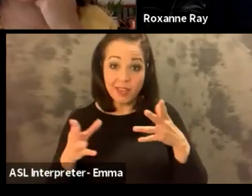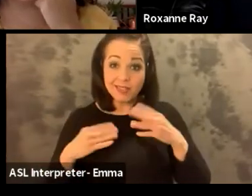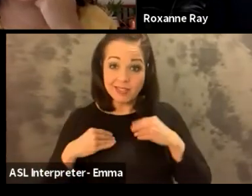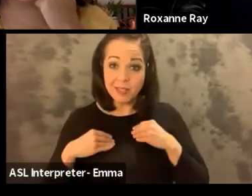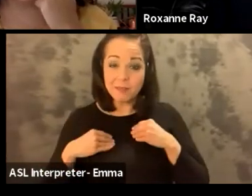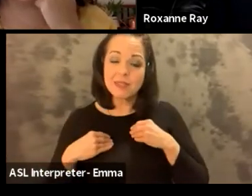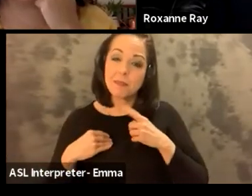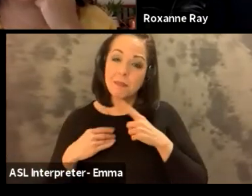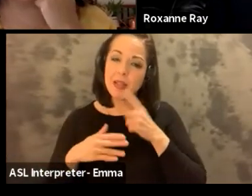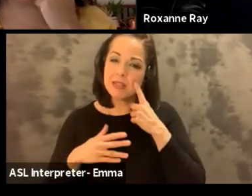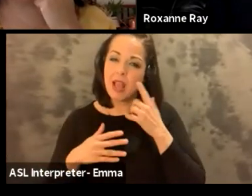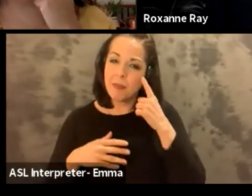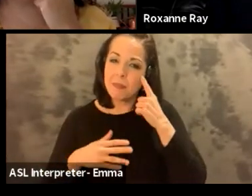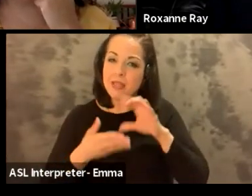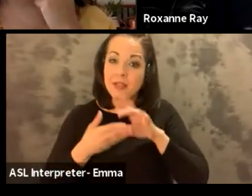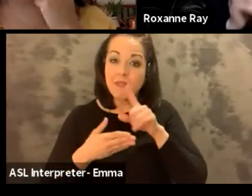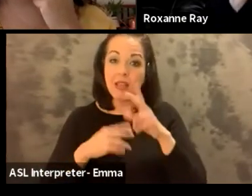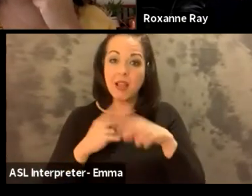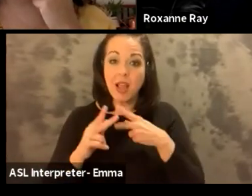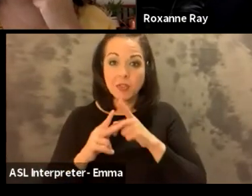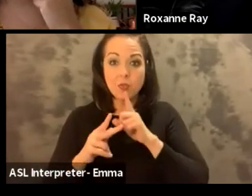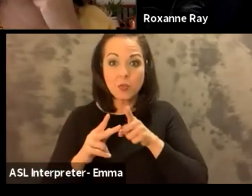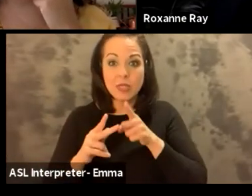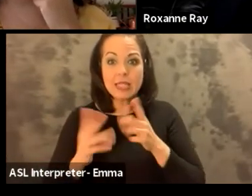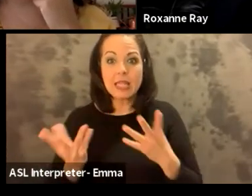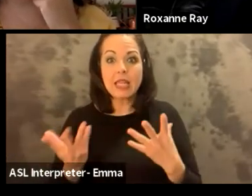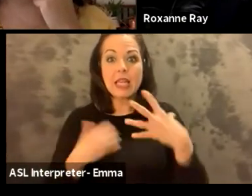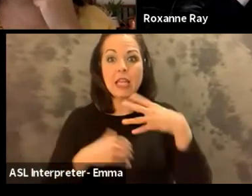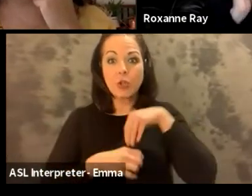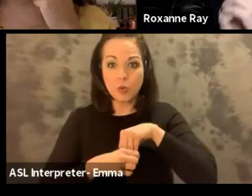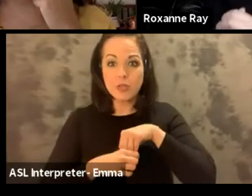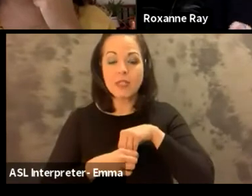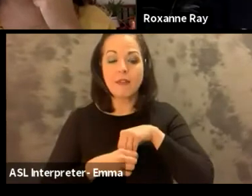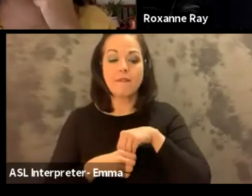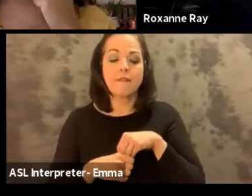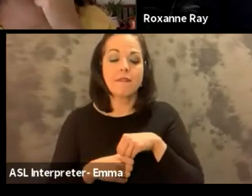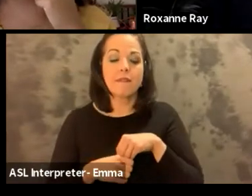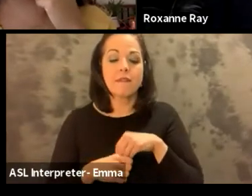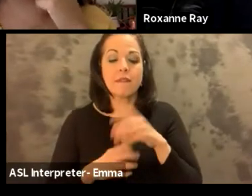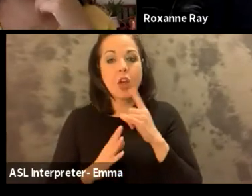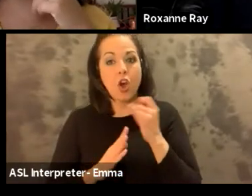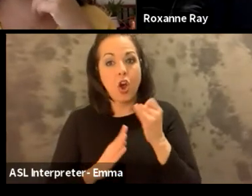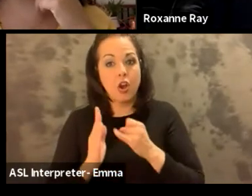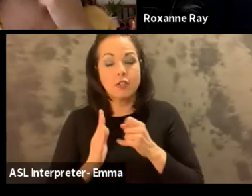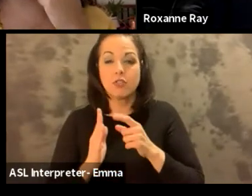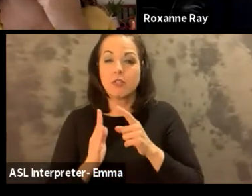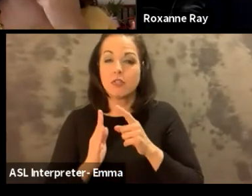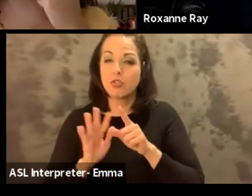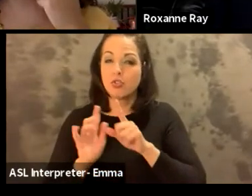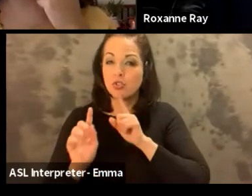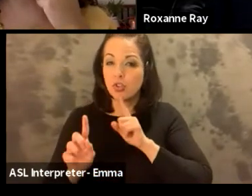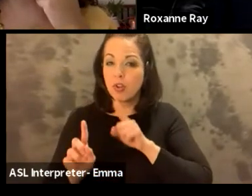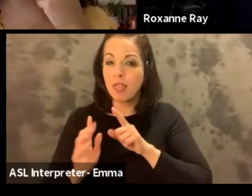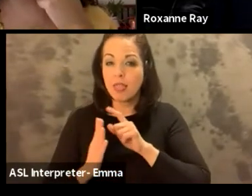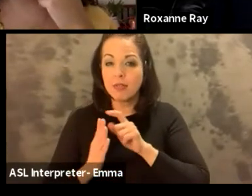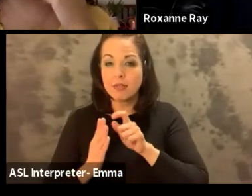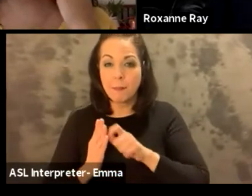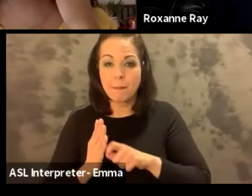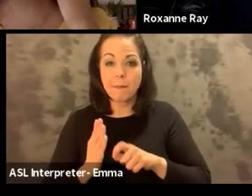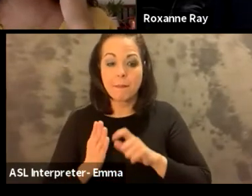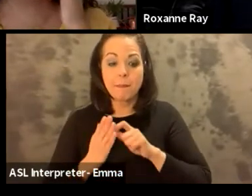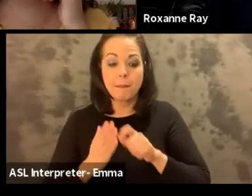of really inclusive arts journalism with the kind